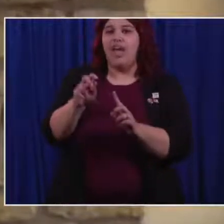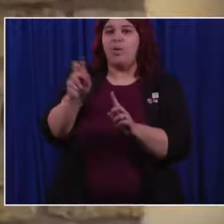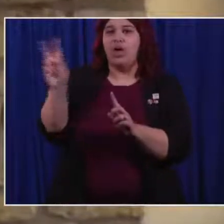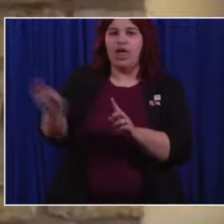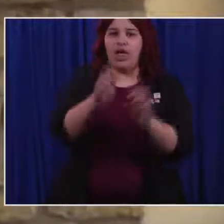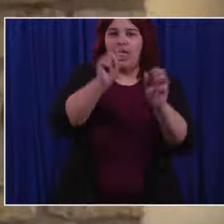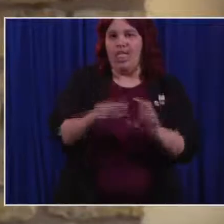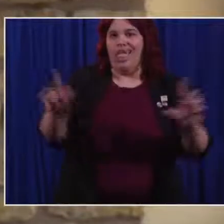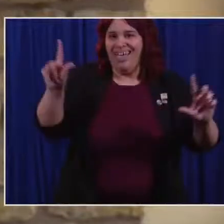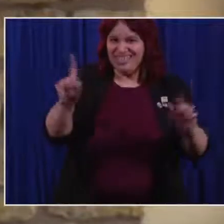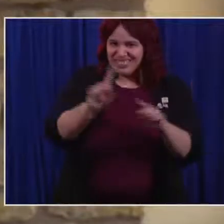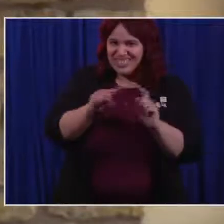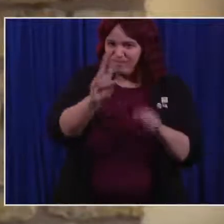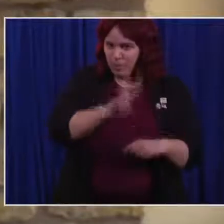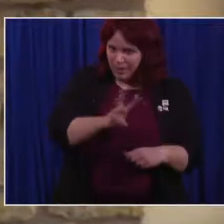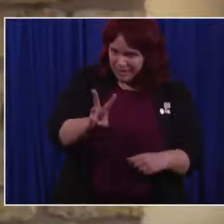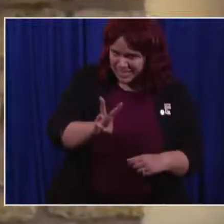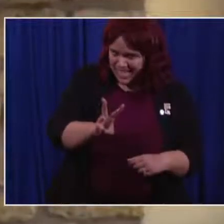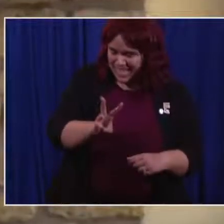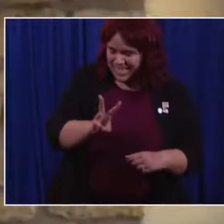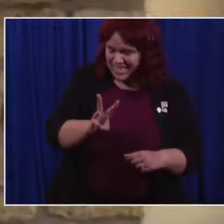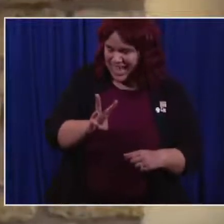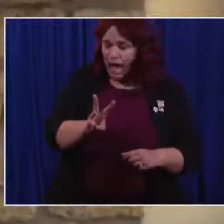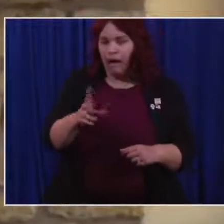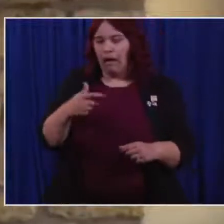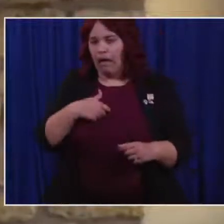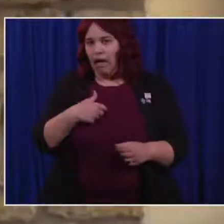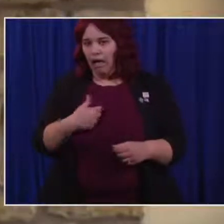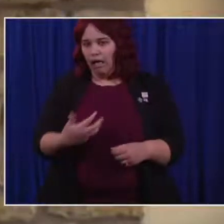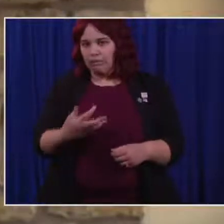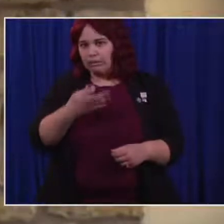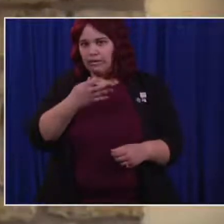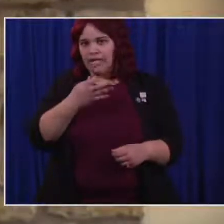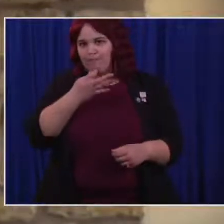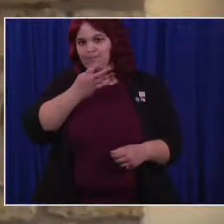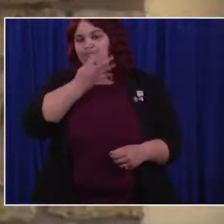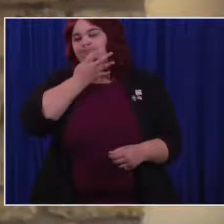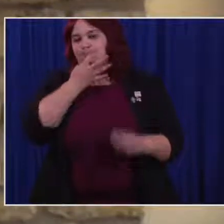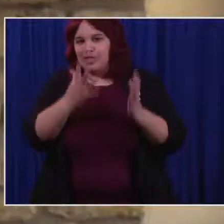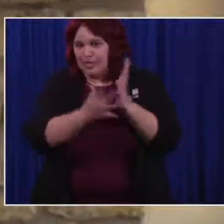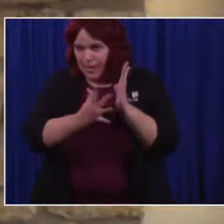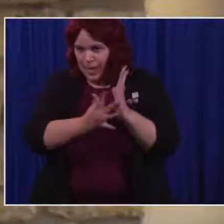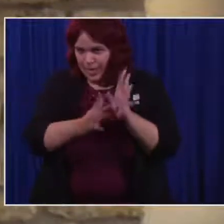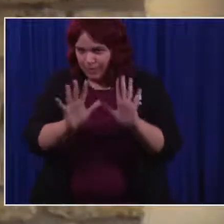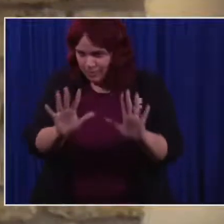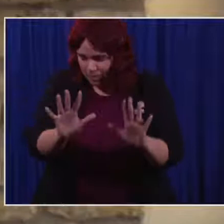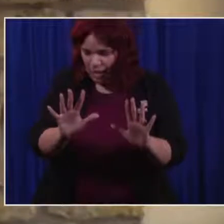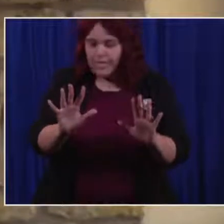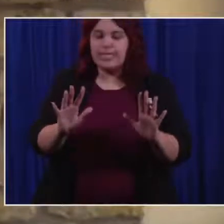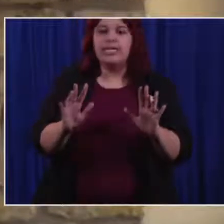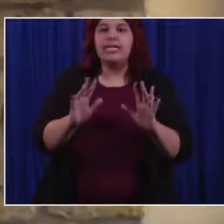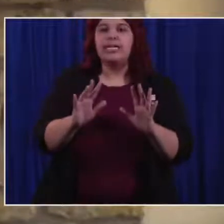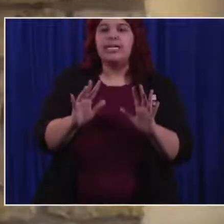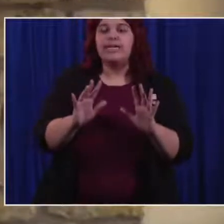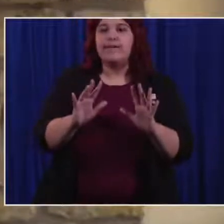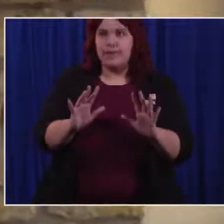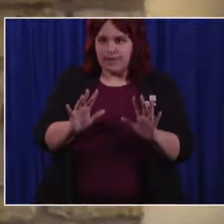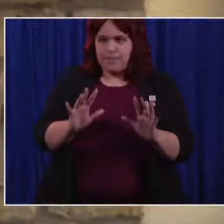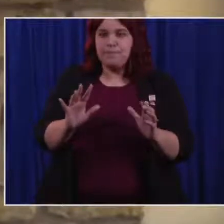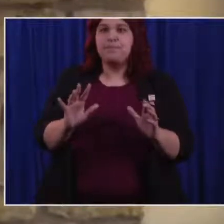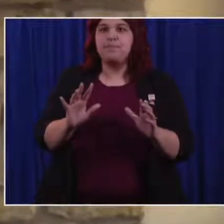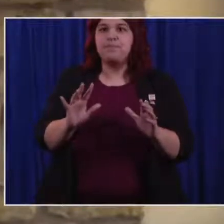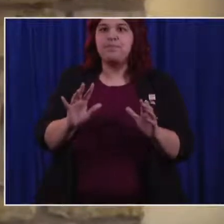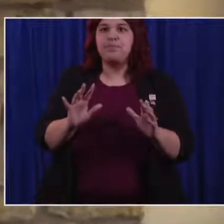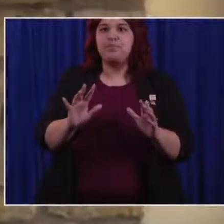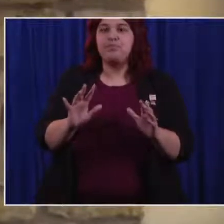I'll guarantee you that, but my understanding of the way the system is designed is that when you go on it, what's going to be up